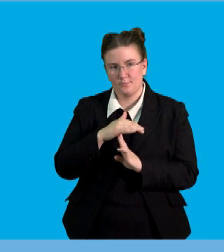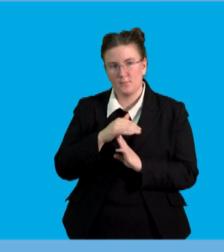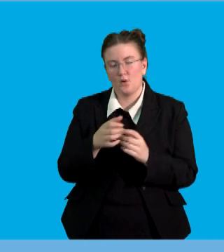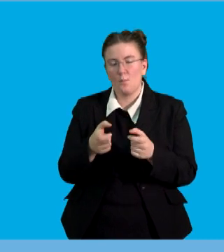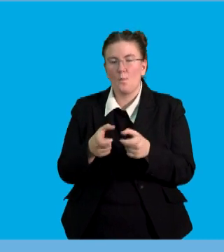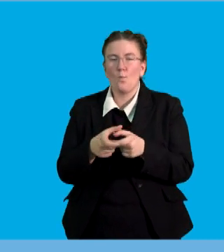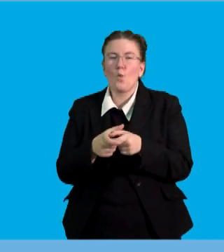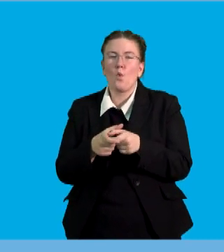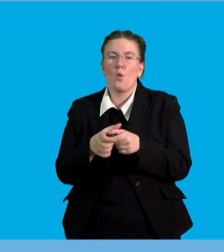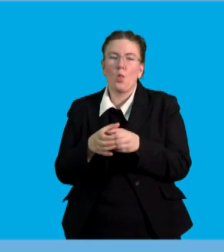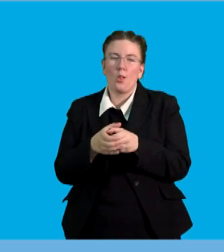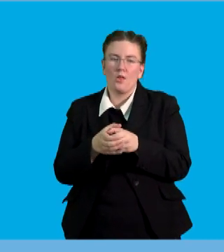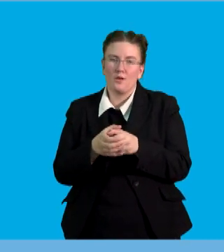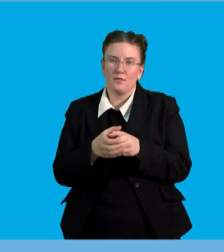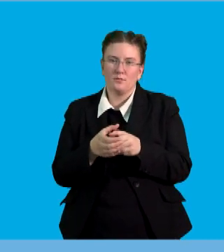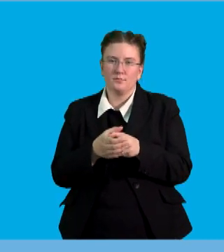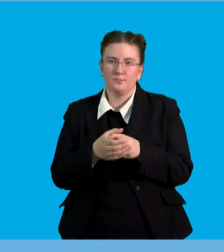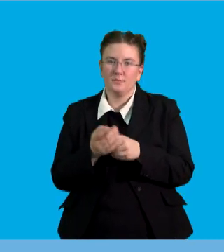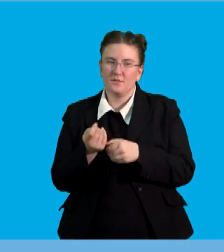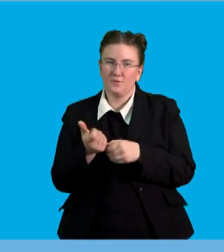And we're going to say then smallest.